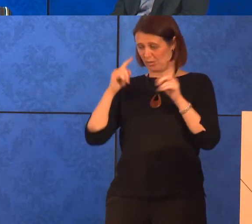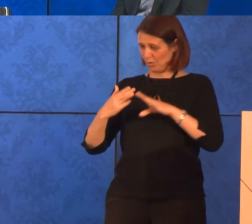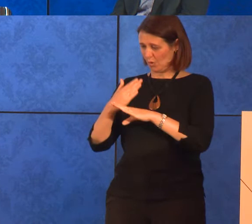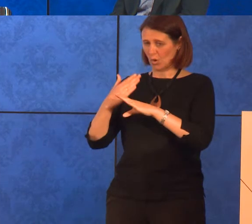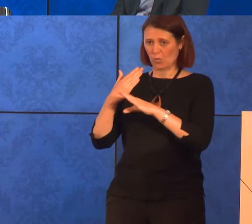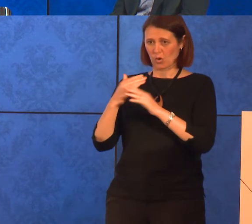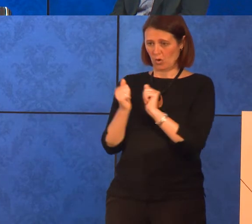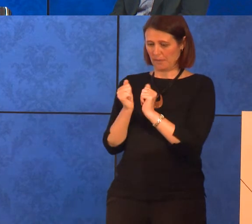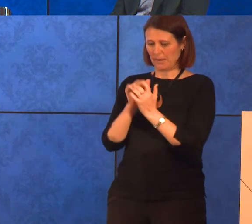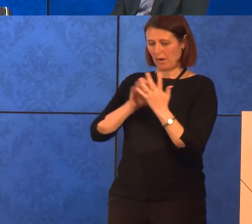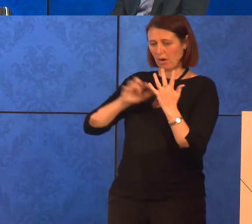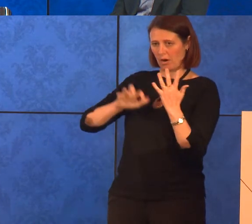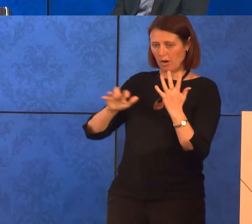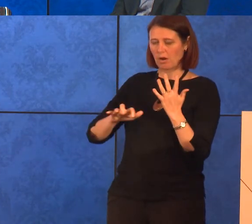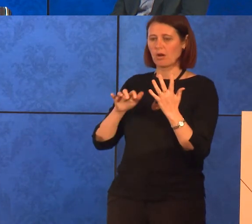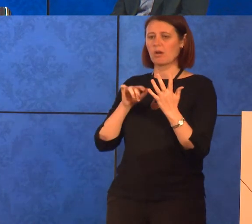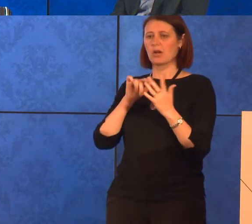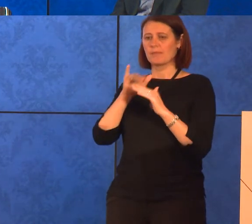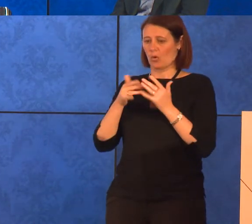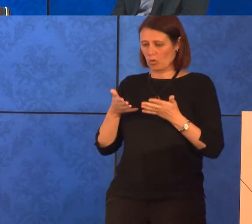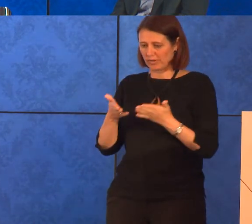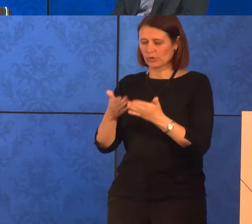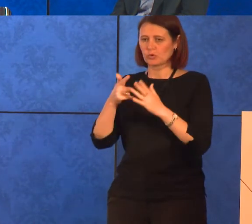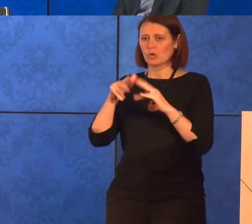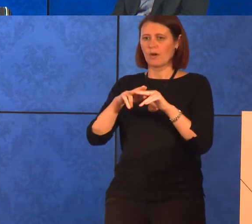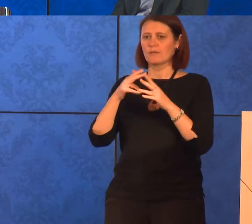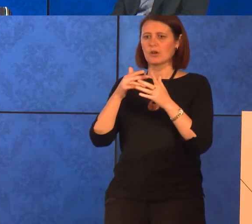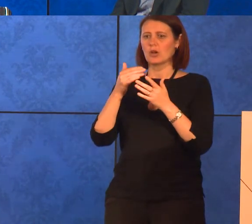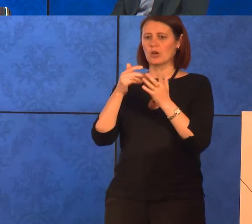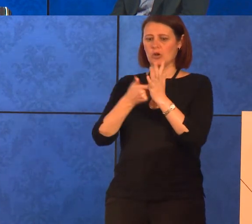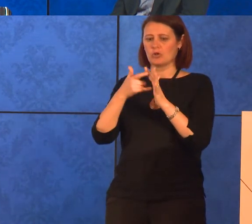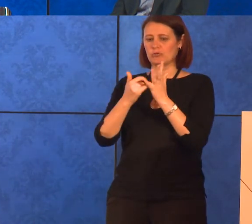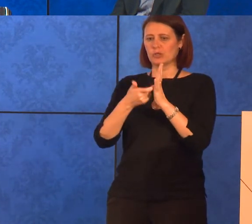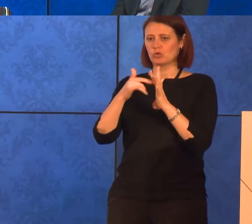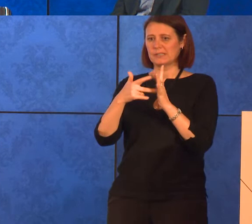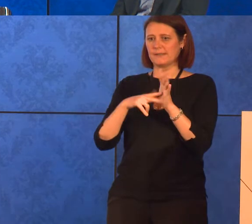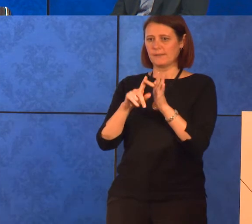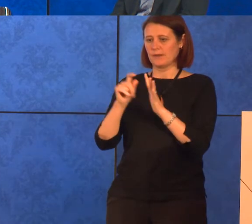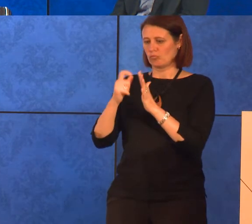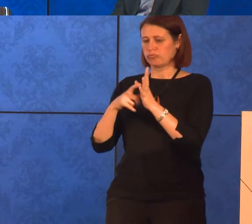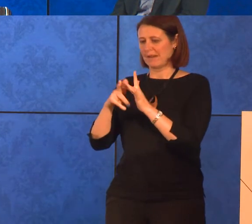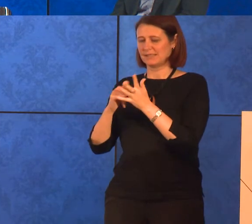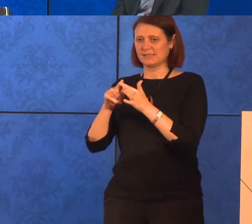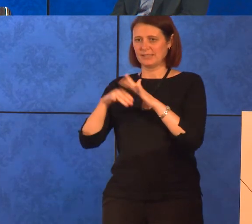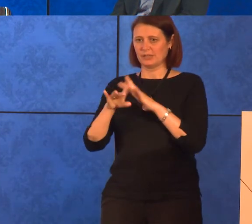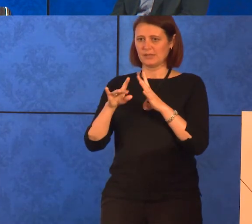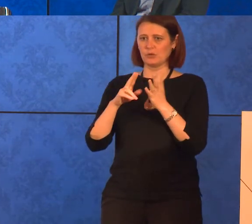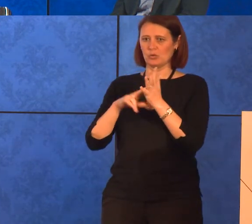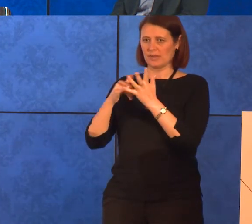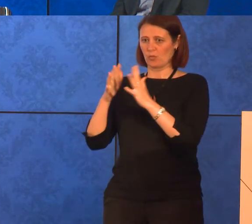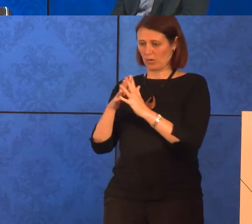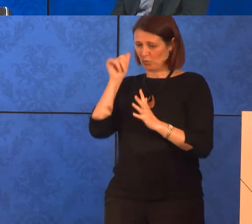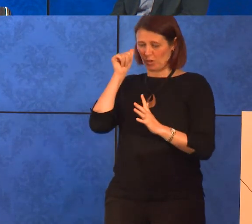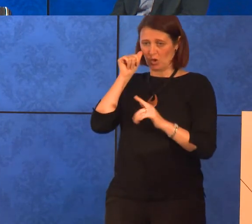on a paper on the authorisation of restrictive practices in New South Wales. Now, restrictive practices, we know,